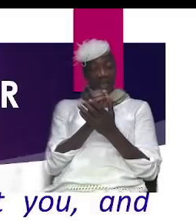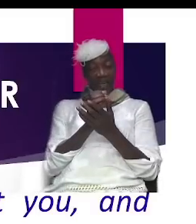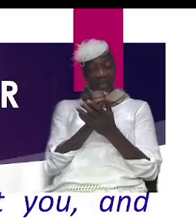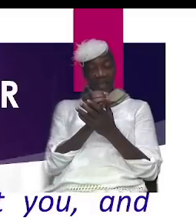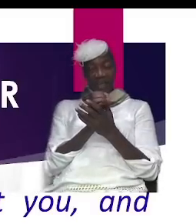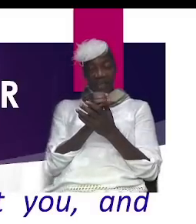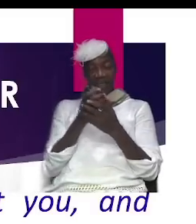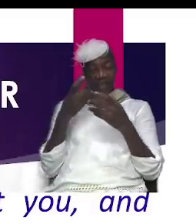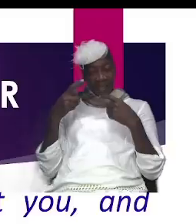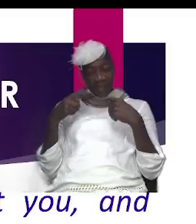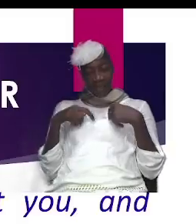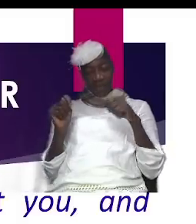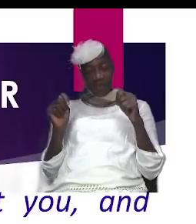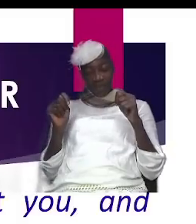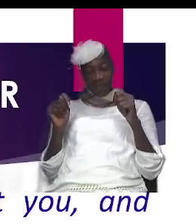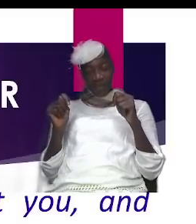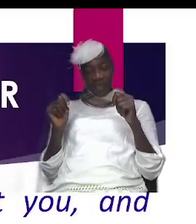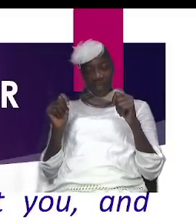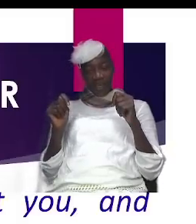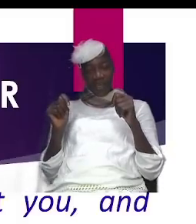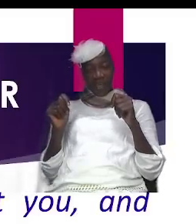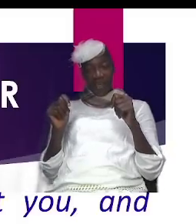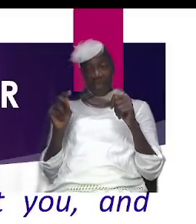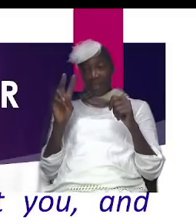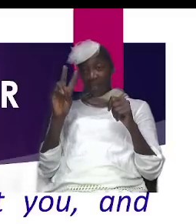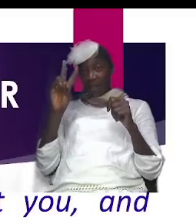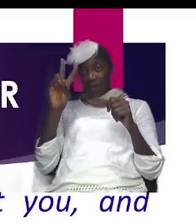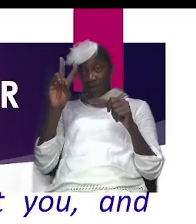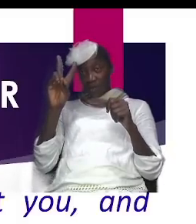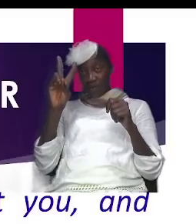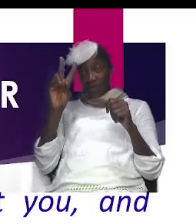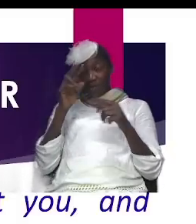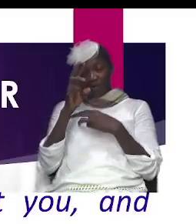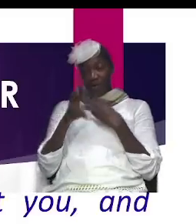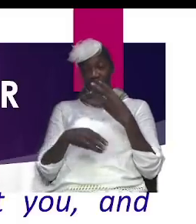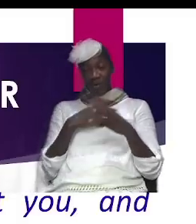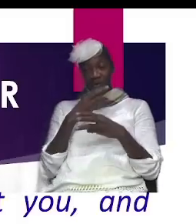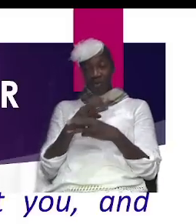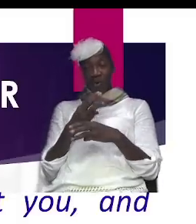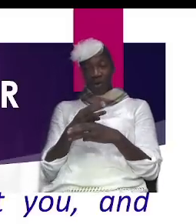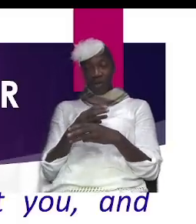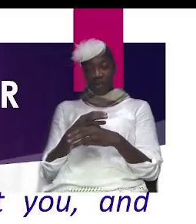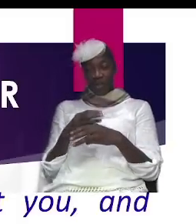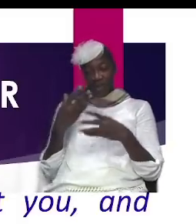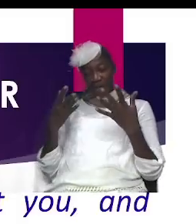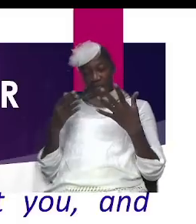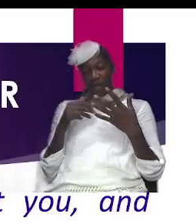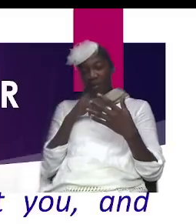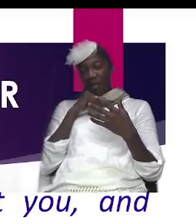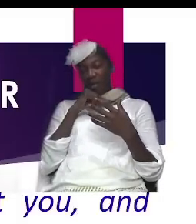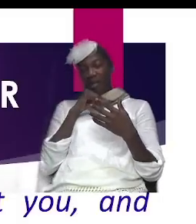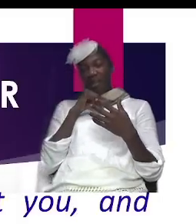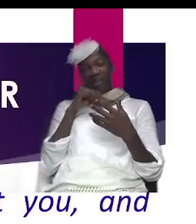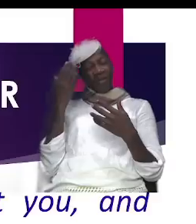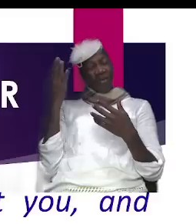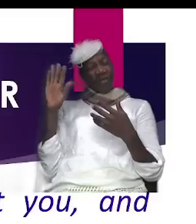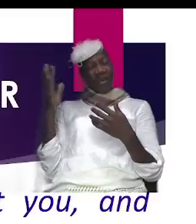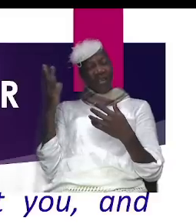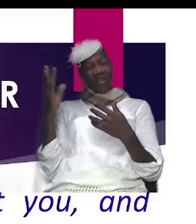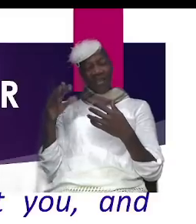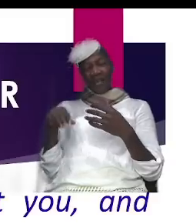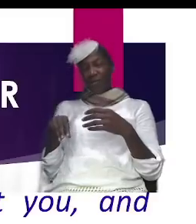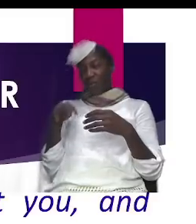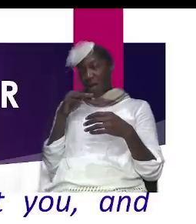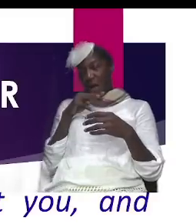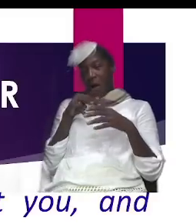we try to straddle both worlds and think that we want to not seem to be odd and an oddball